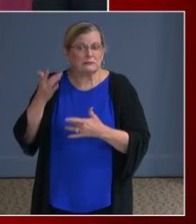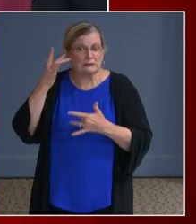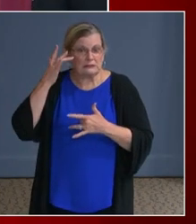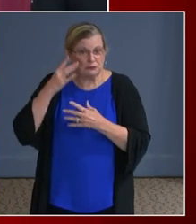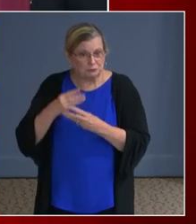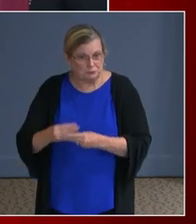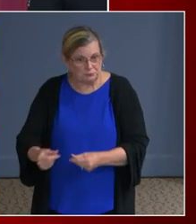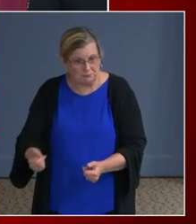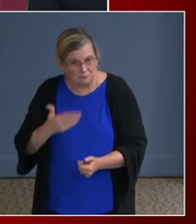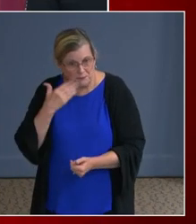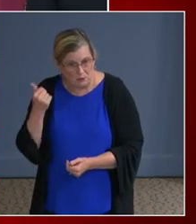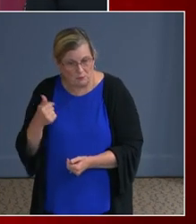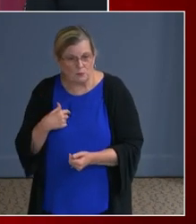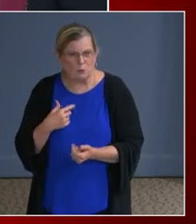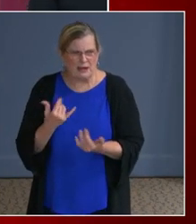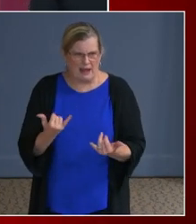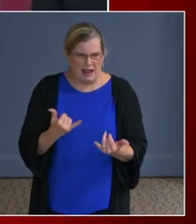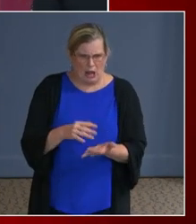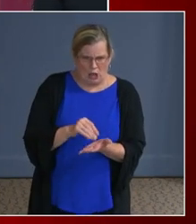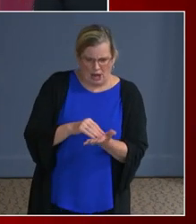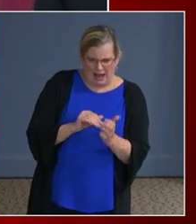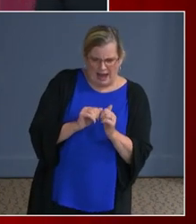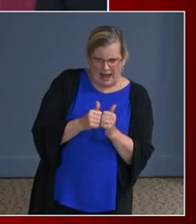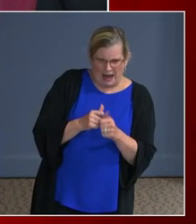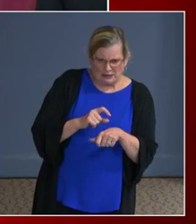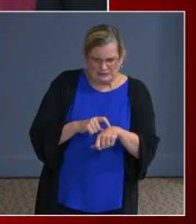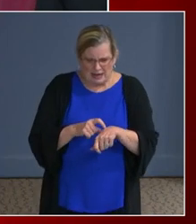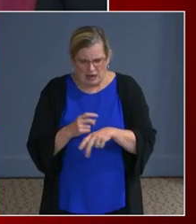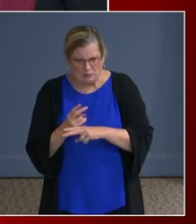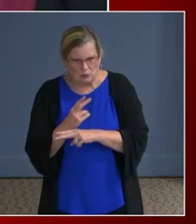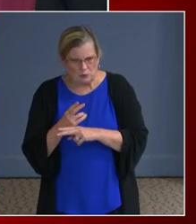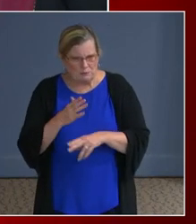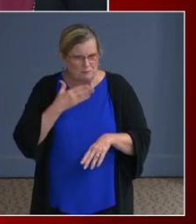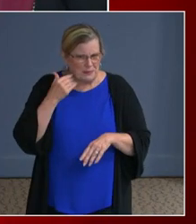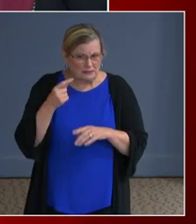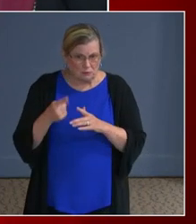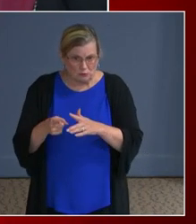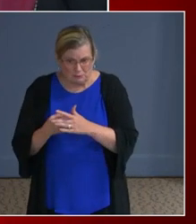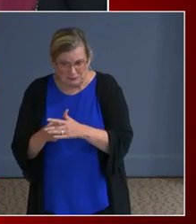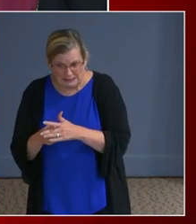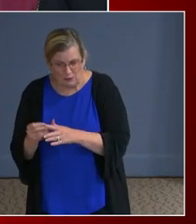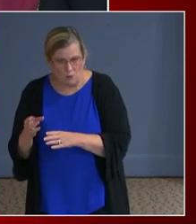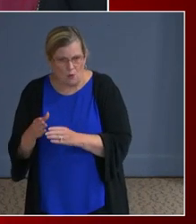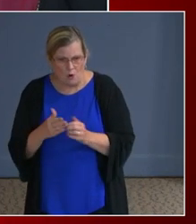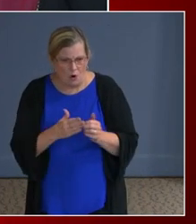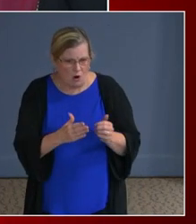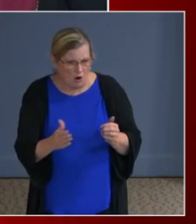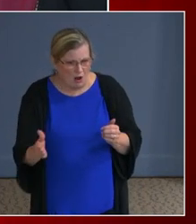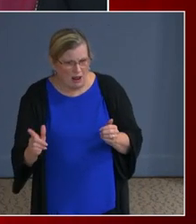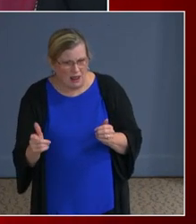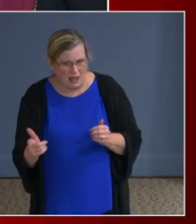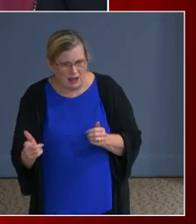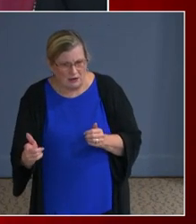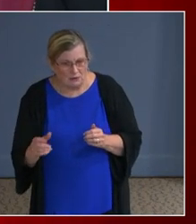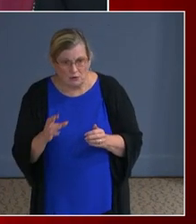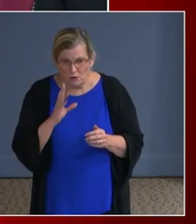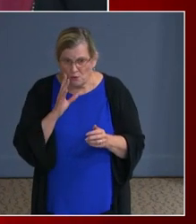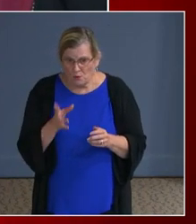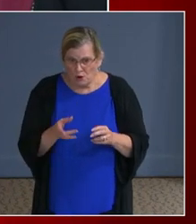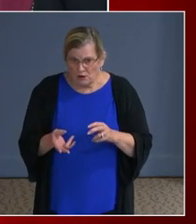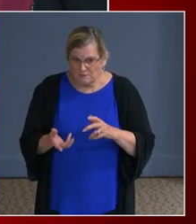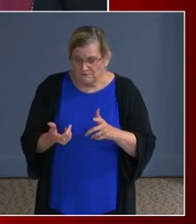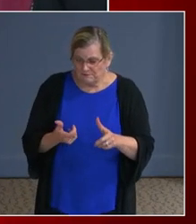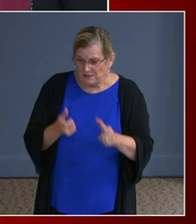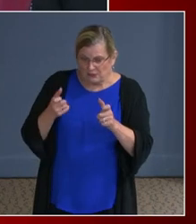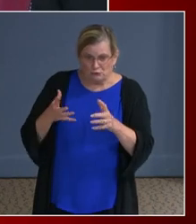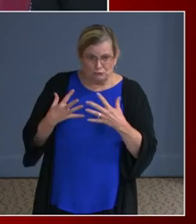them for people in terms of if it should be used, if they have better outcomes in terms of very early in an